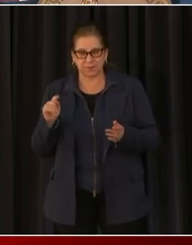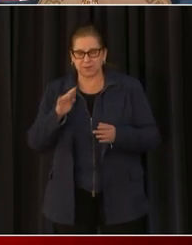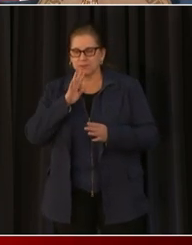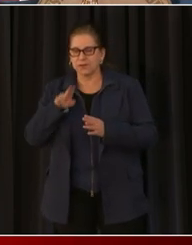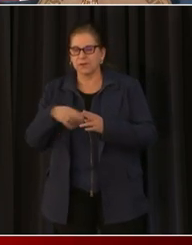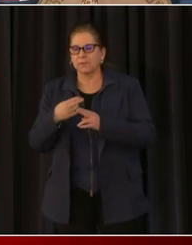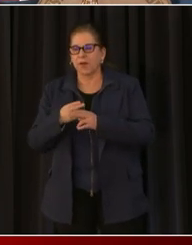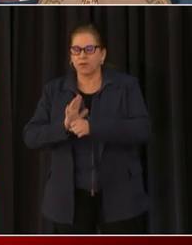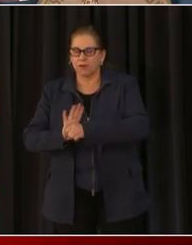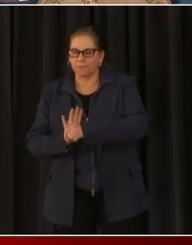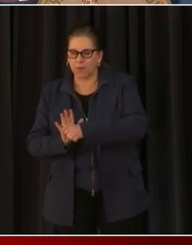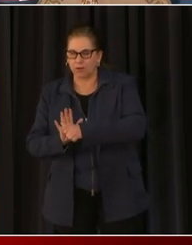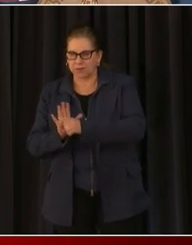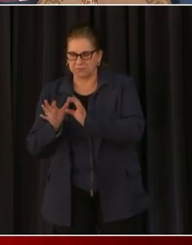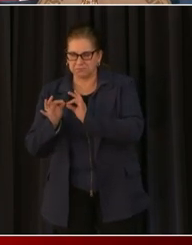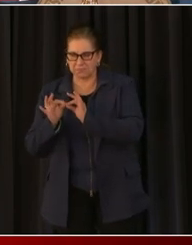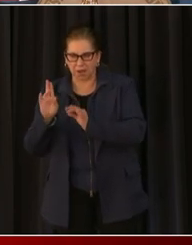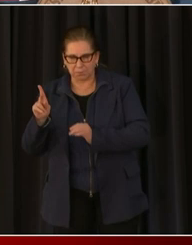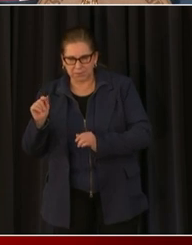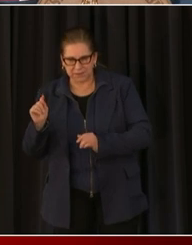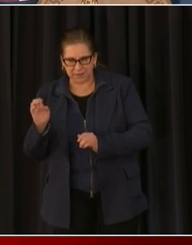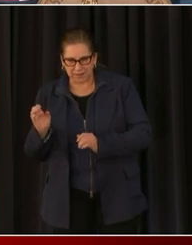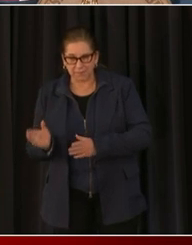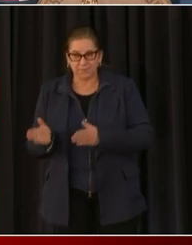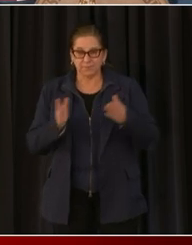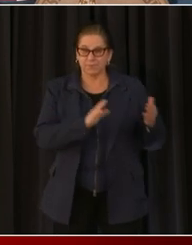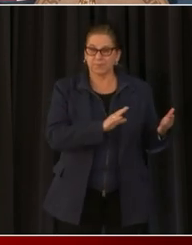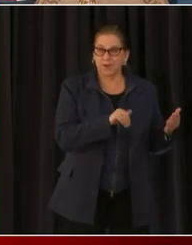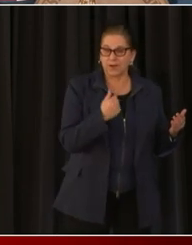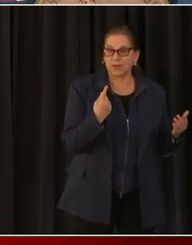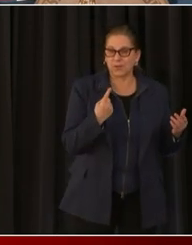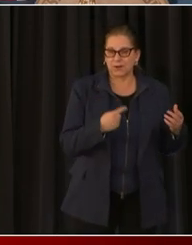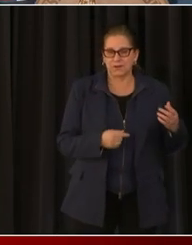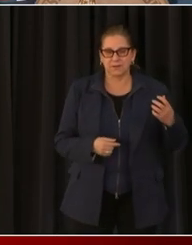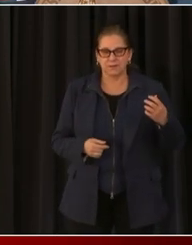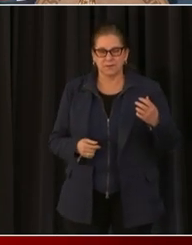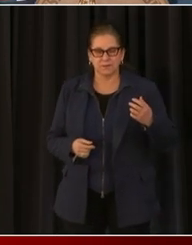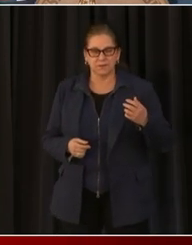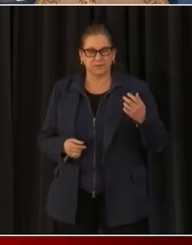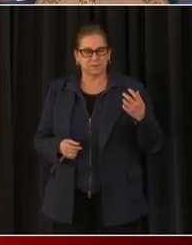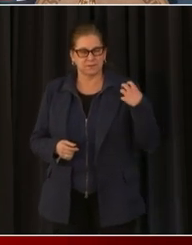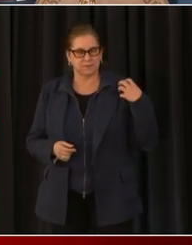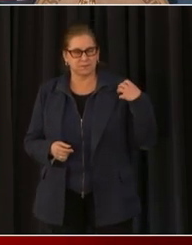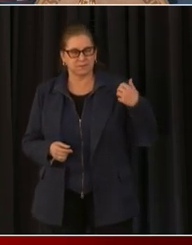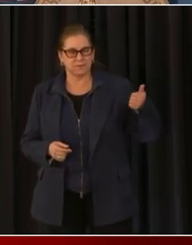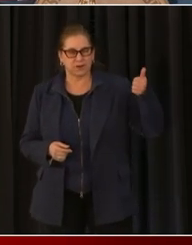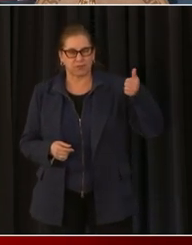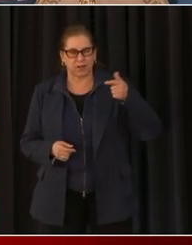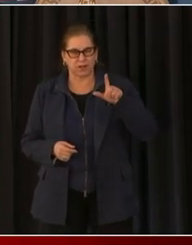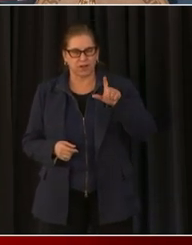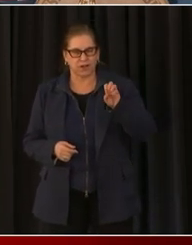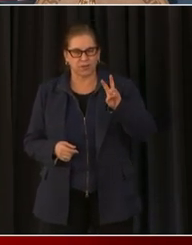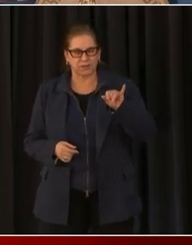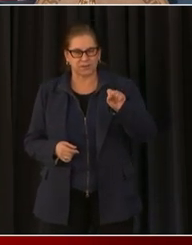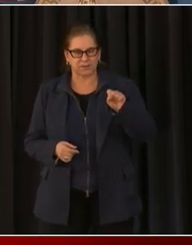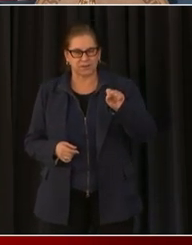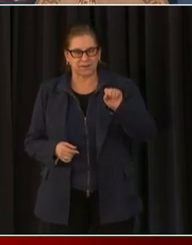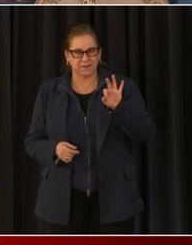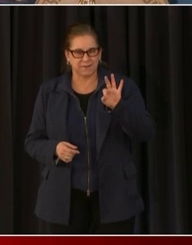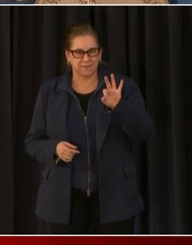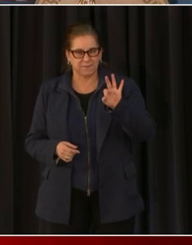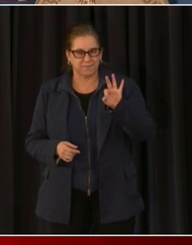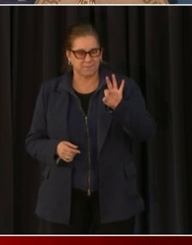district's response to COVID-19. We're also joined by Chancellor Louis Farabee, who will provide a DCPS